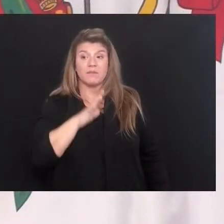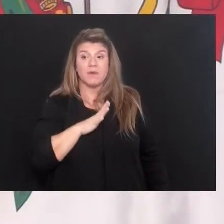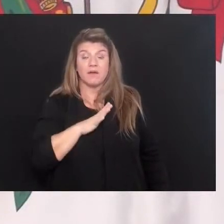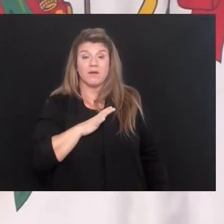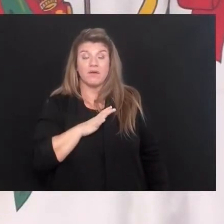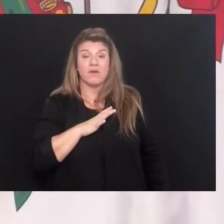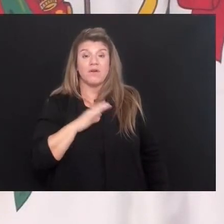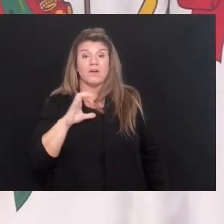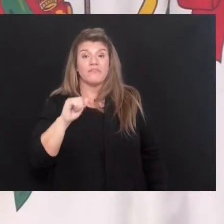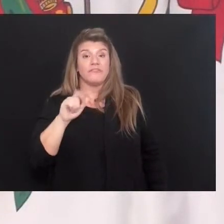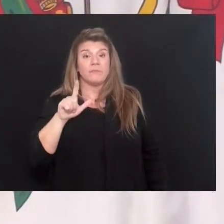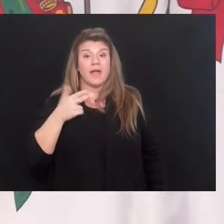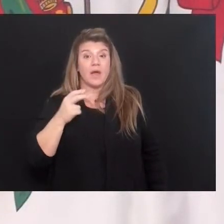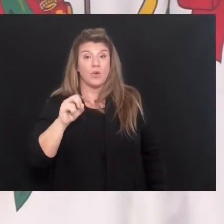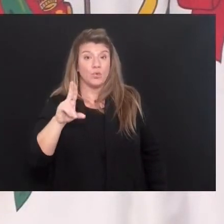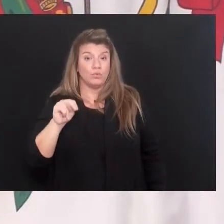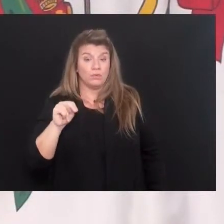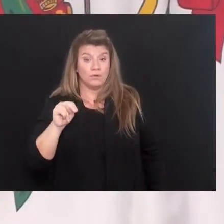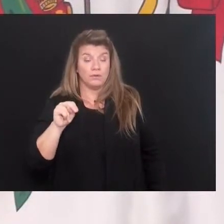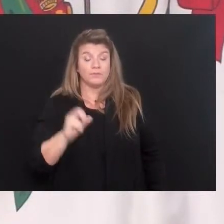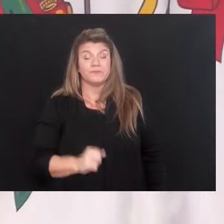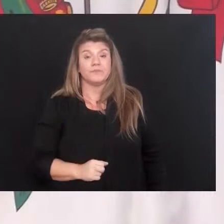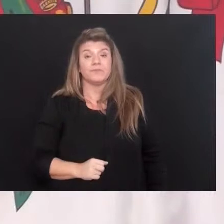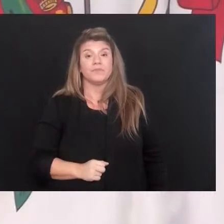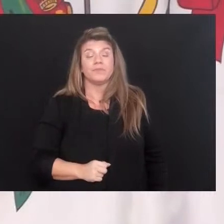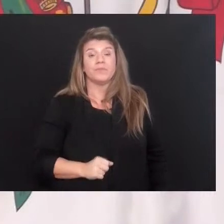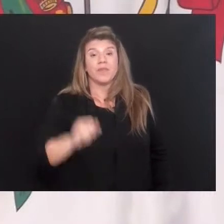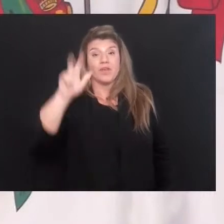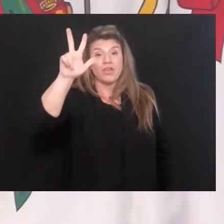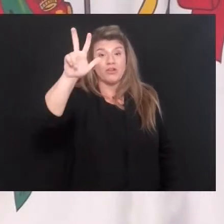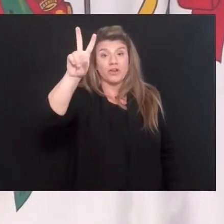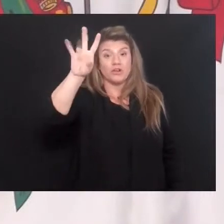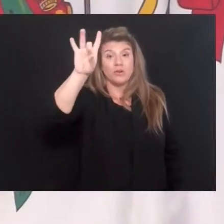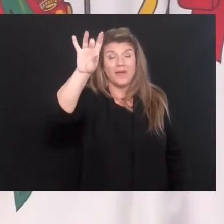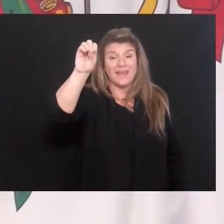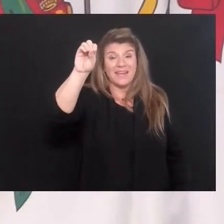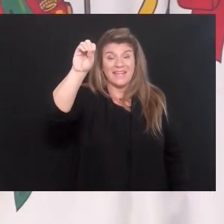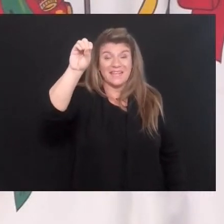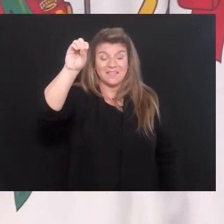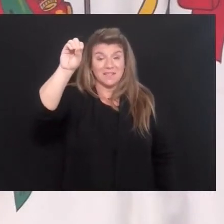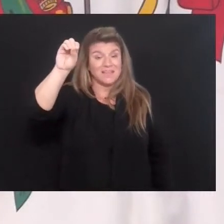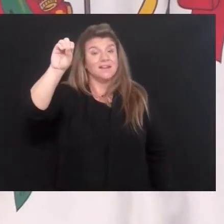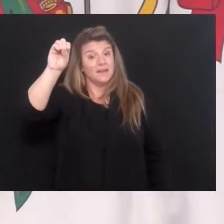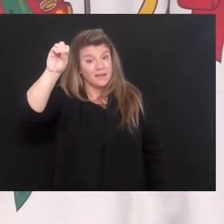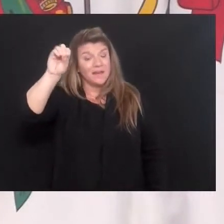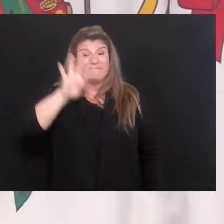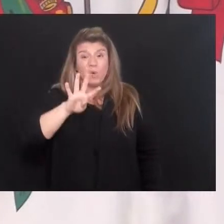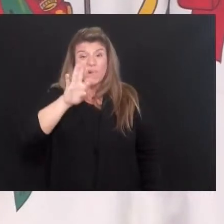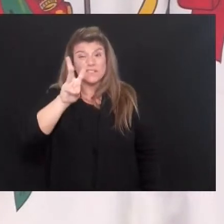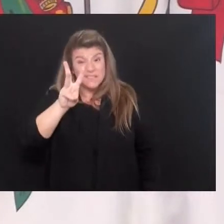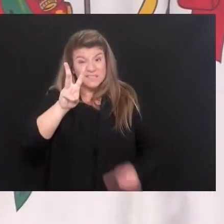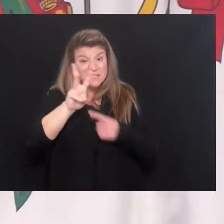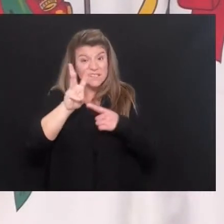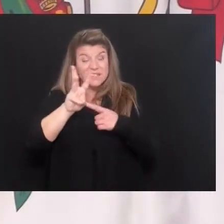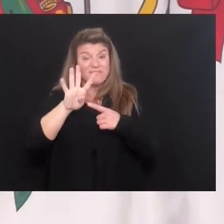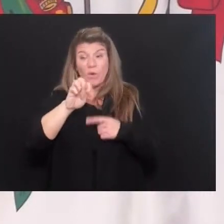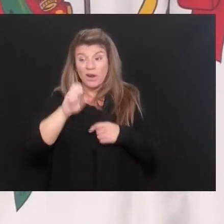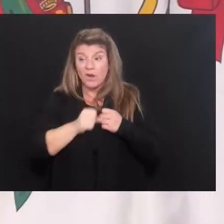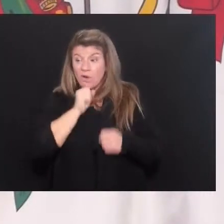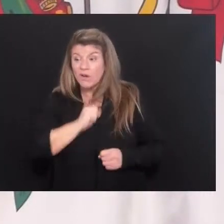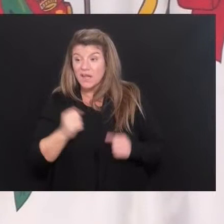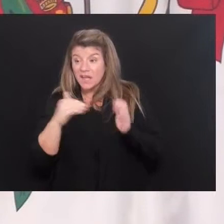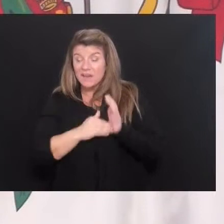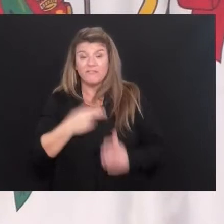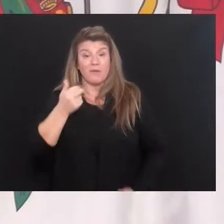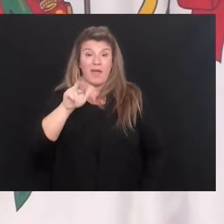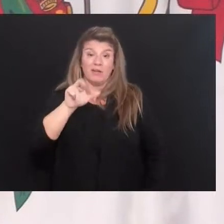from Calhoun County. The 3,280th death, another 40-year-old, 46-year-old female from Harrison